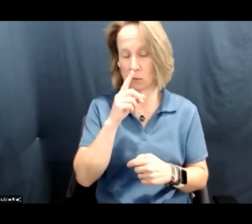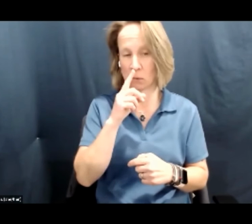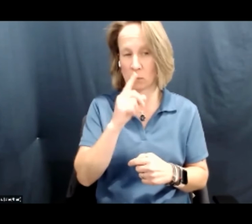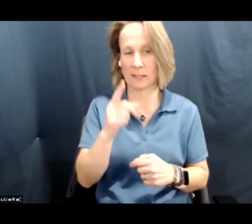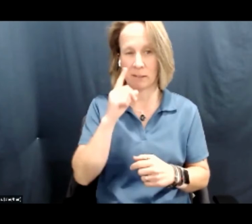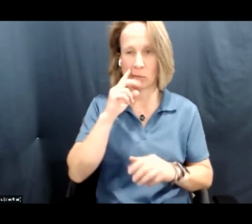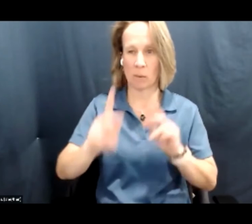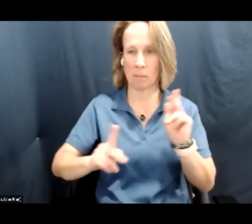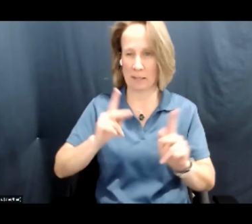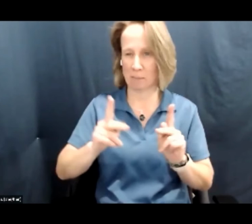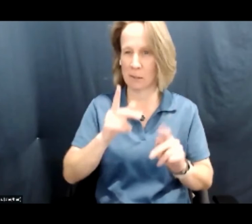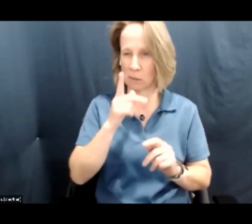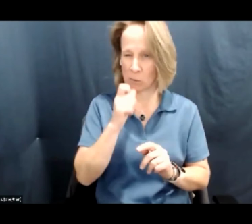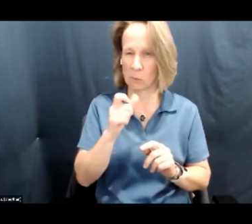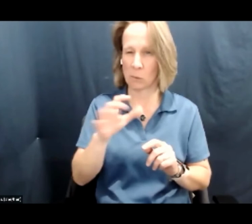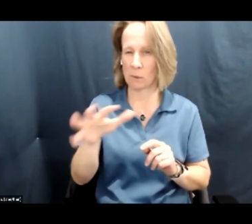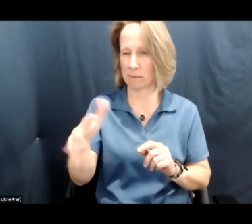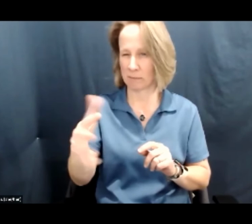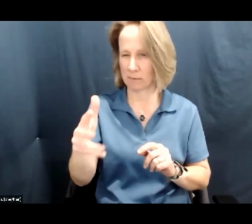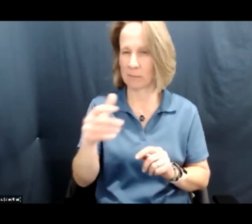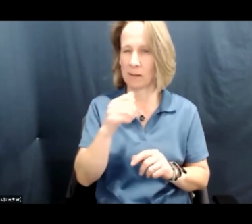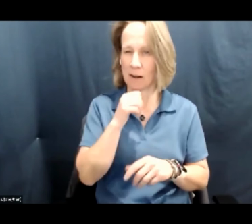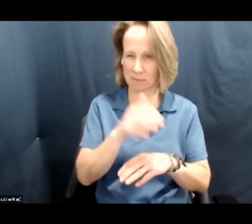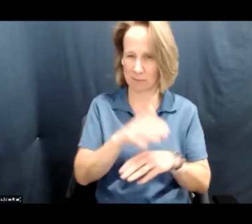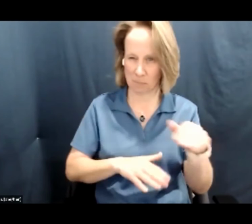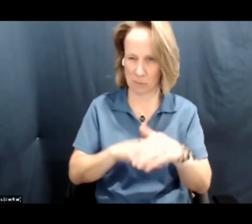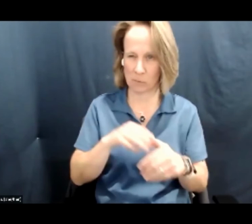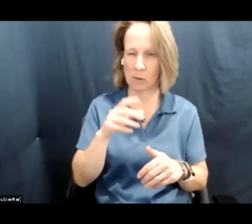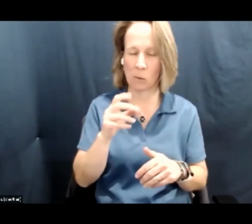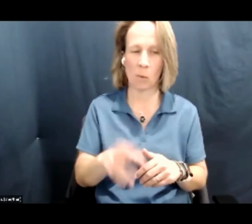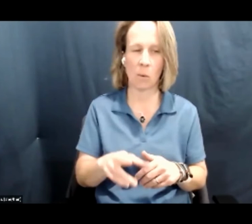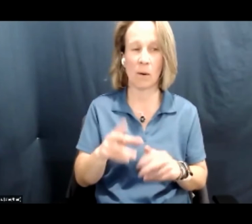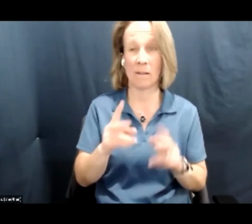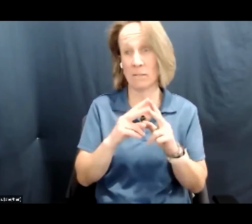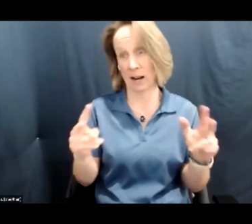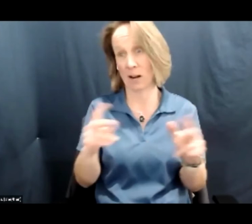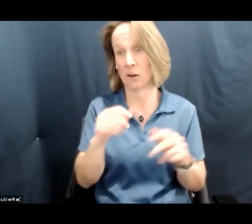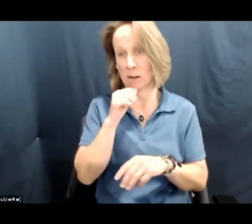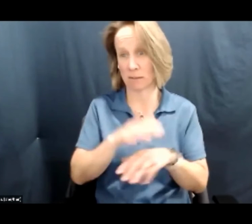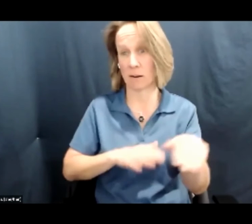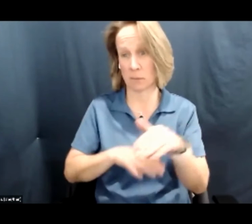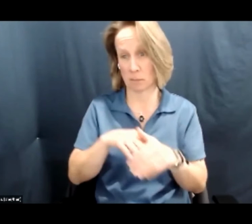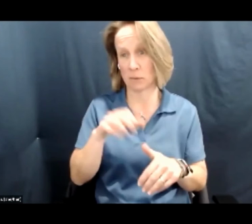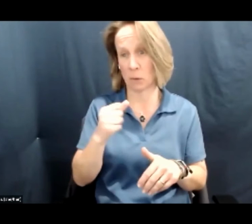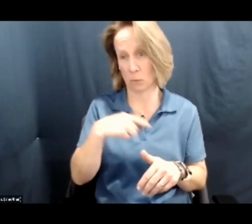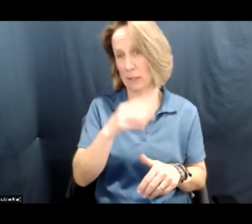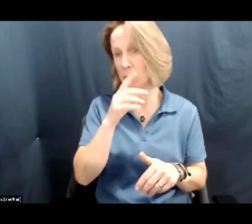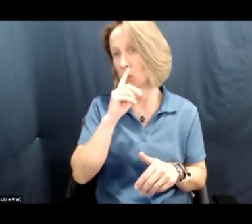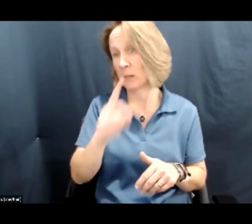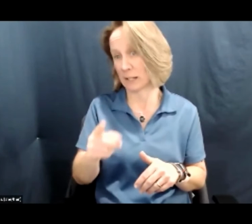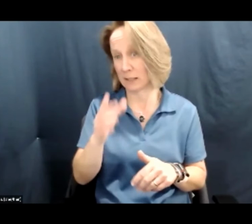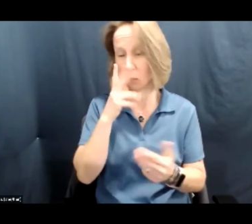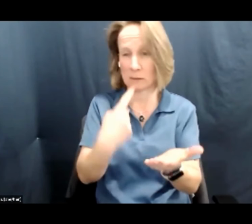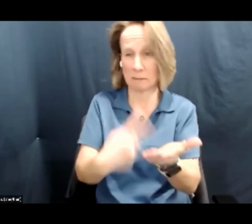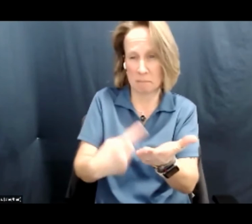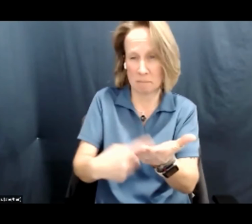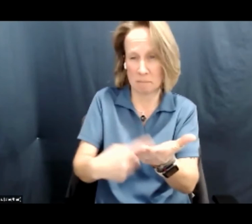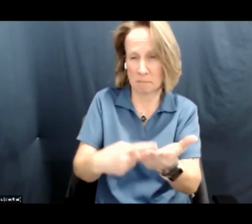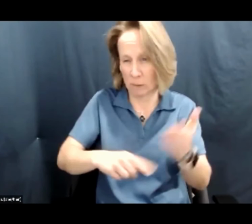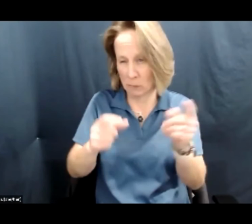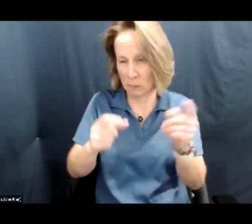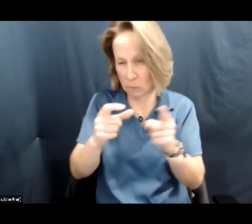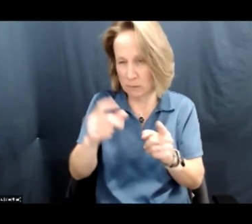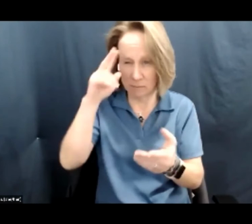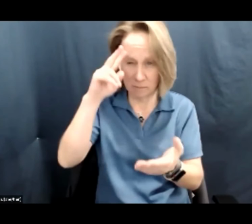who are somewhat uncomfortable or very uncomfortable. So we will be really digging into what some of these different terms mean